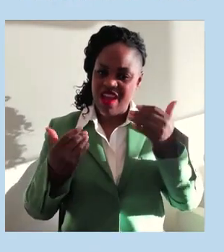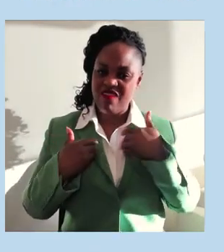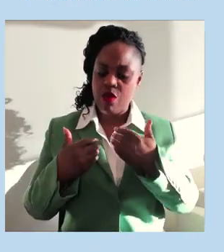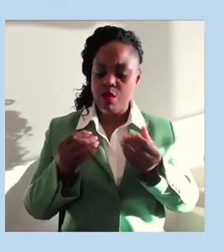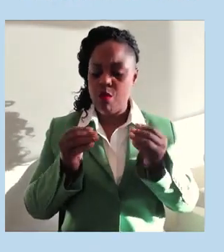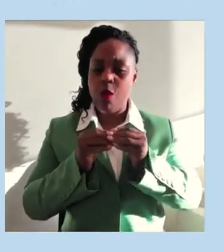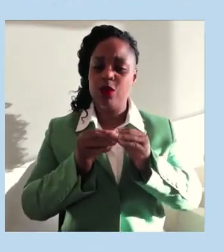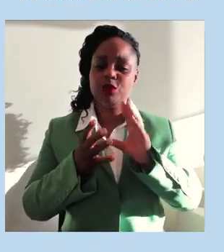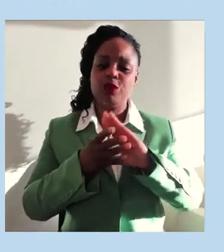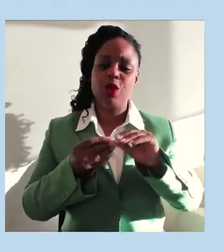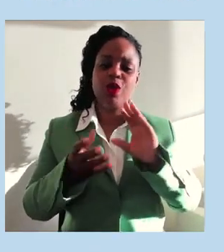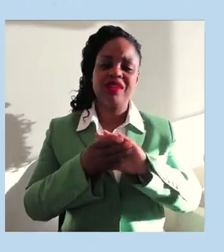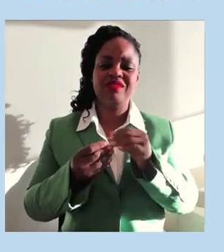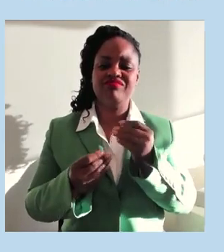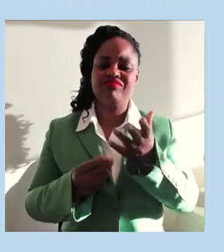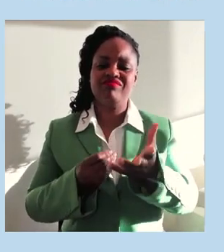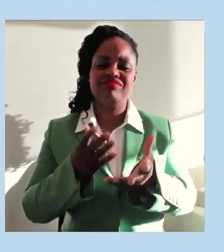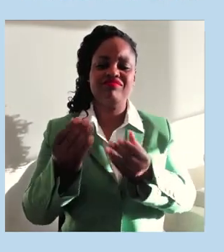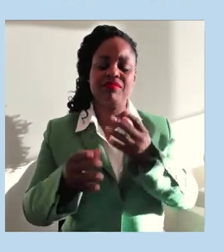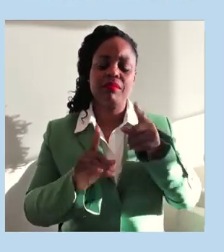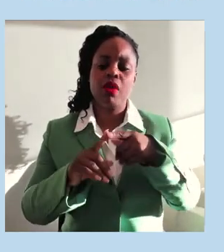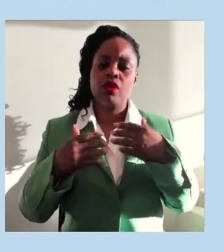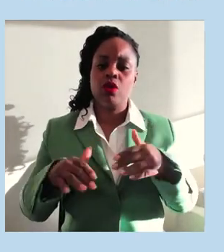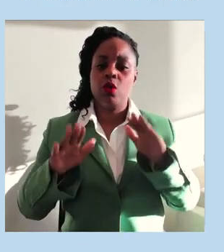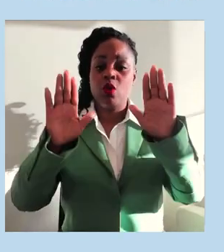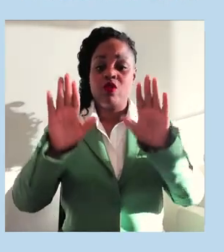hear. Thank you so much.